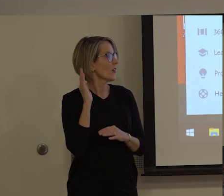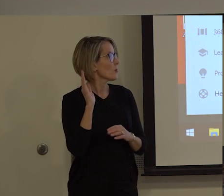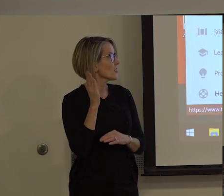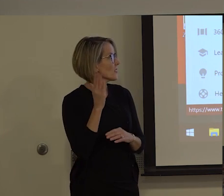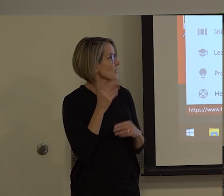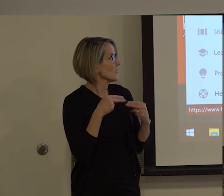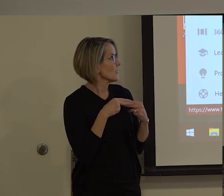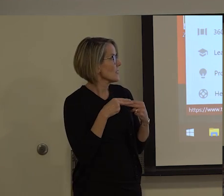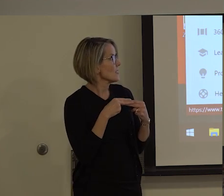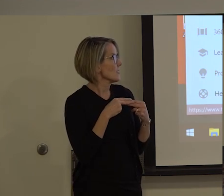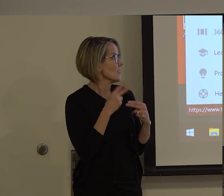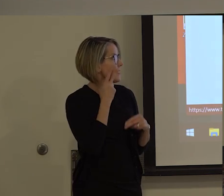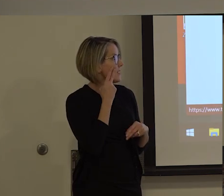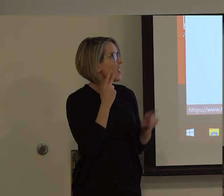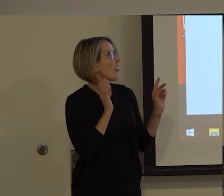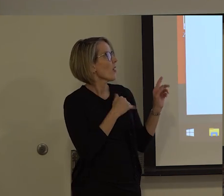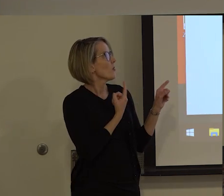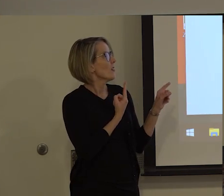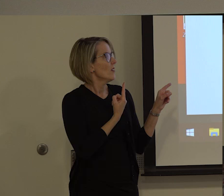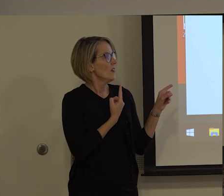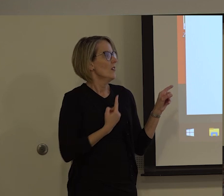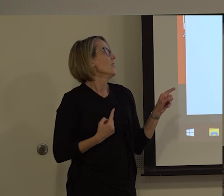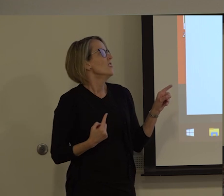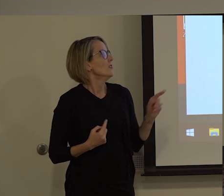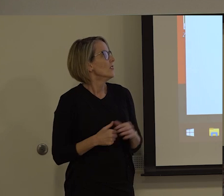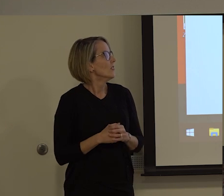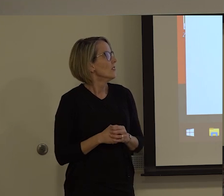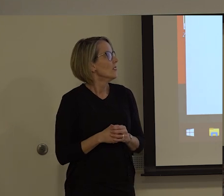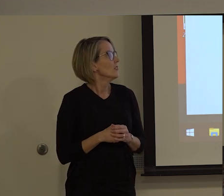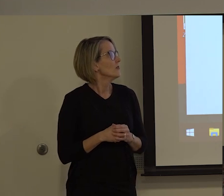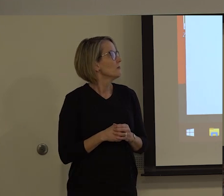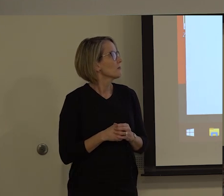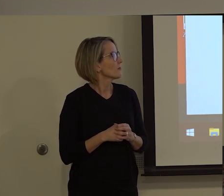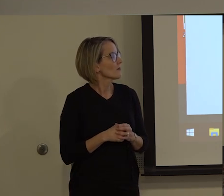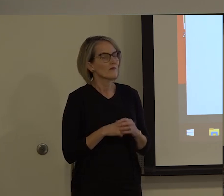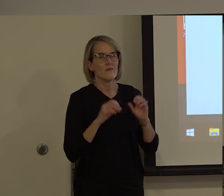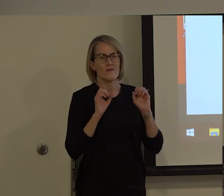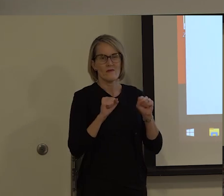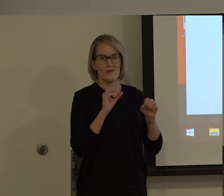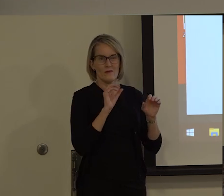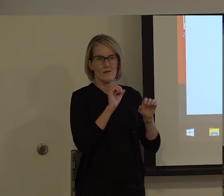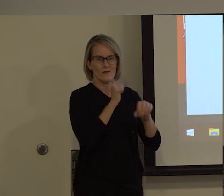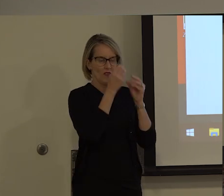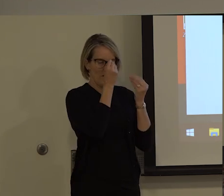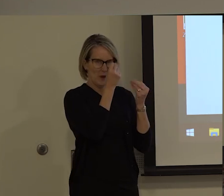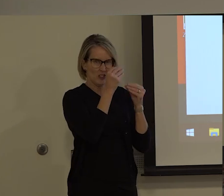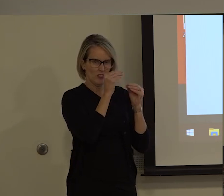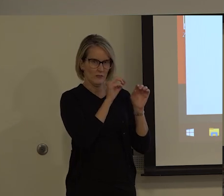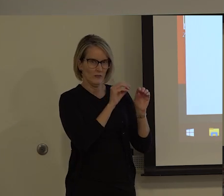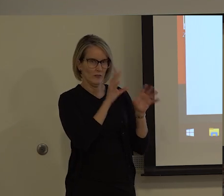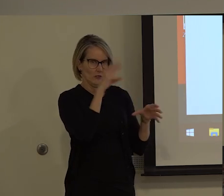let me find a slide real quick. This one here. So this one has, you can put in information about what is in the